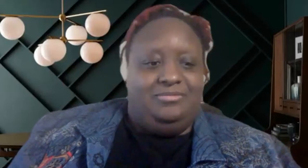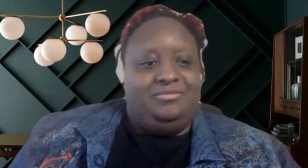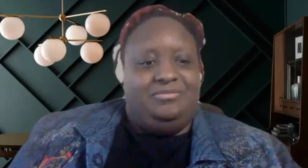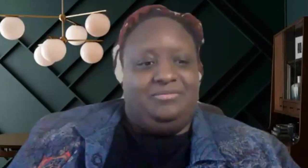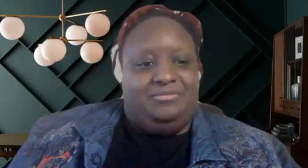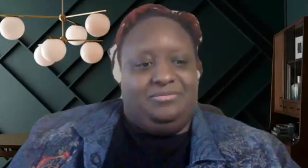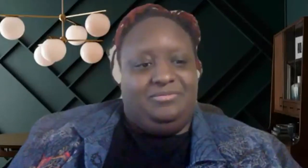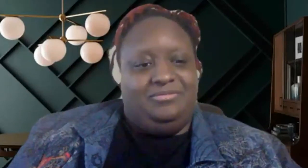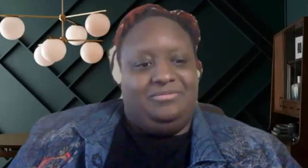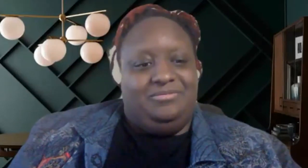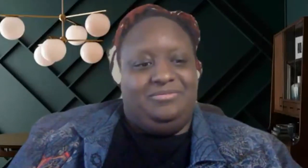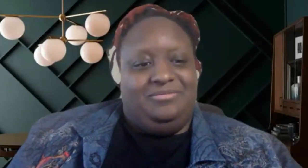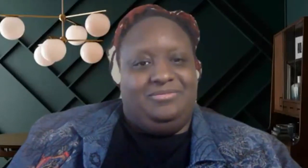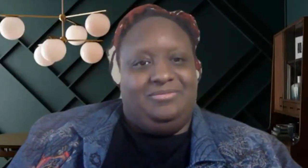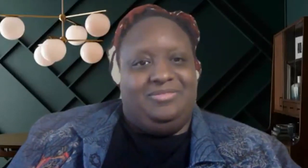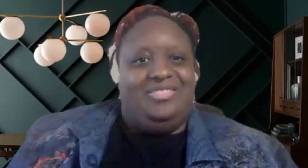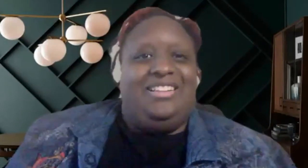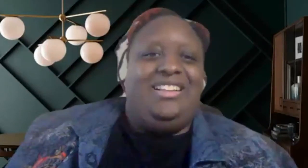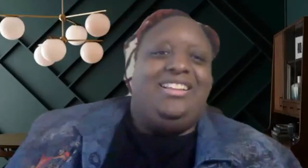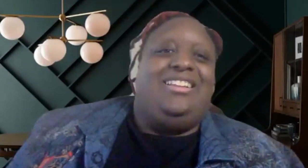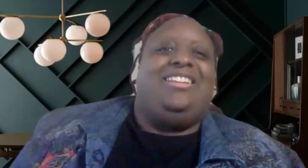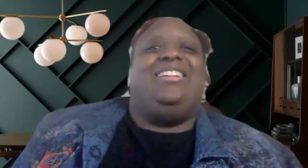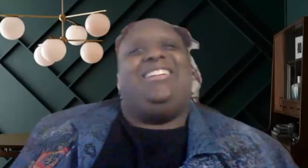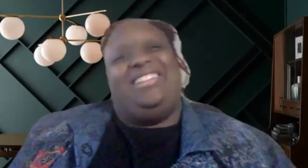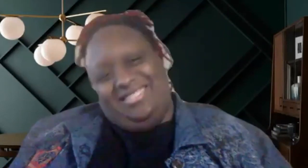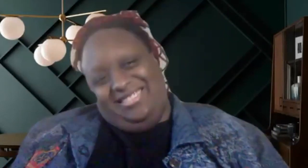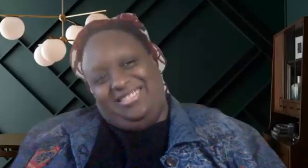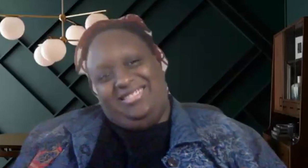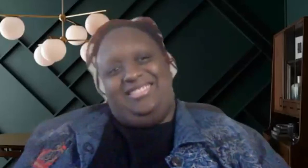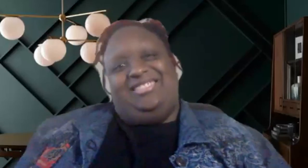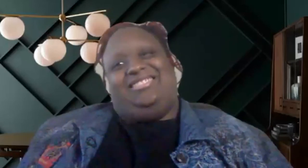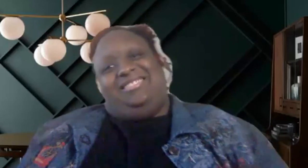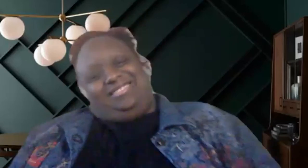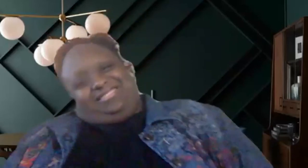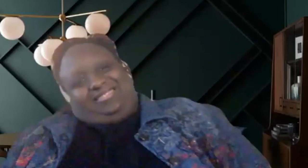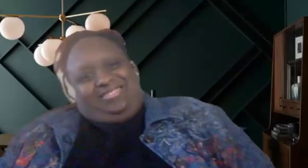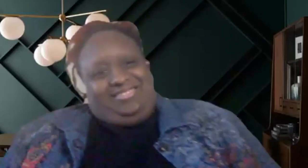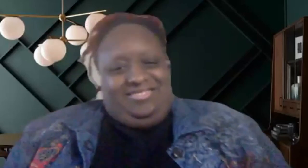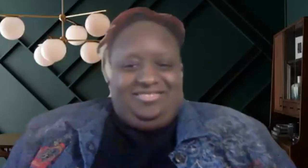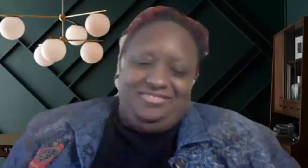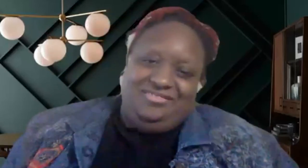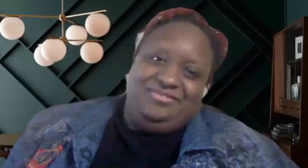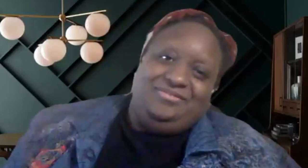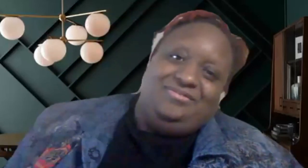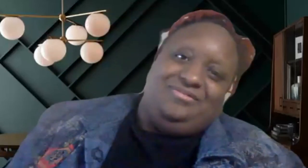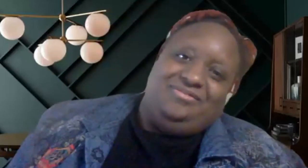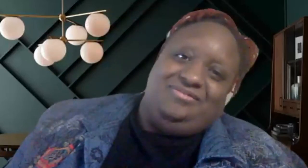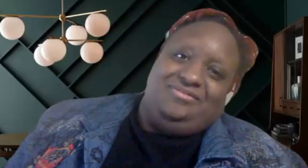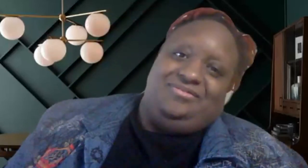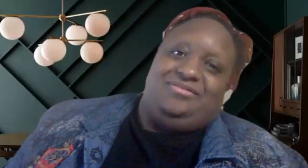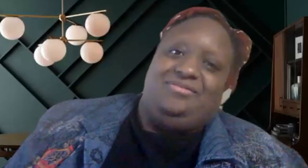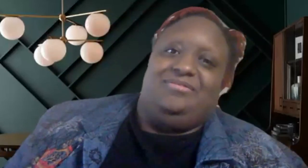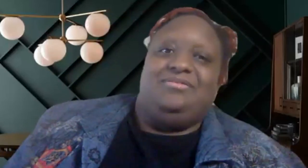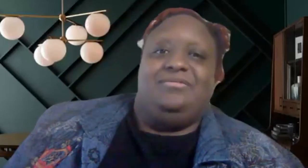Wonderful. I'm sitting here just so full of every emotion based on your